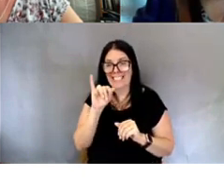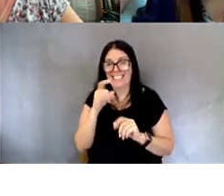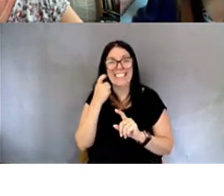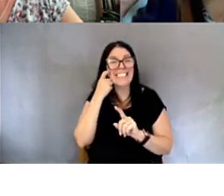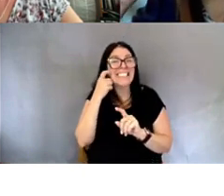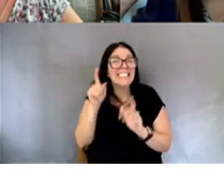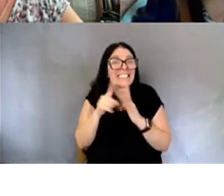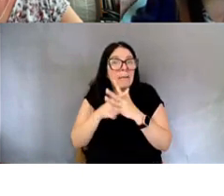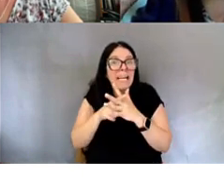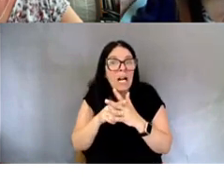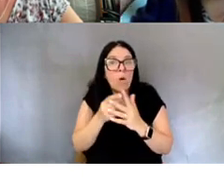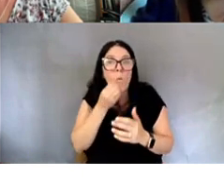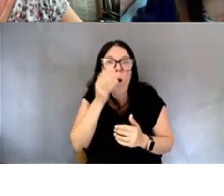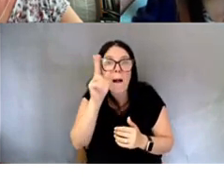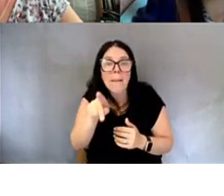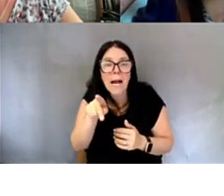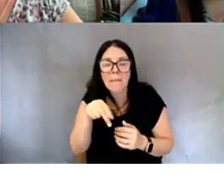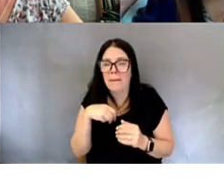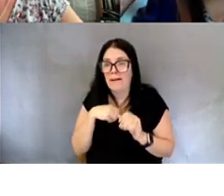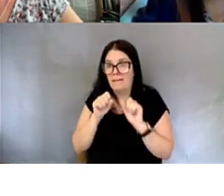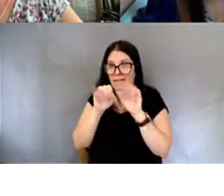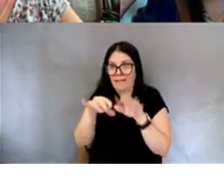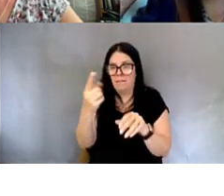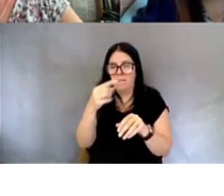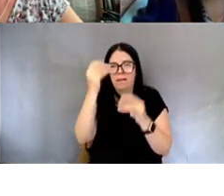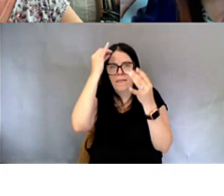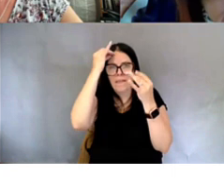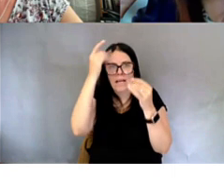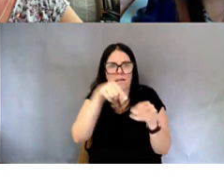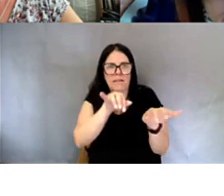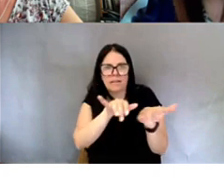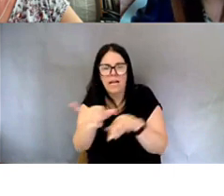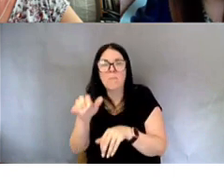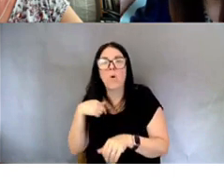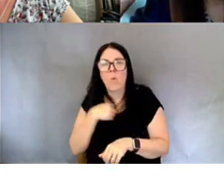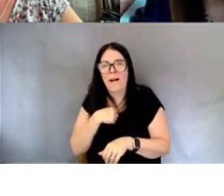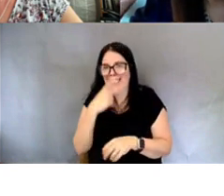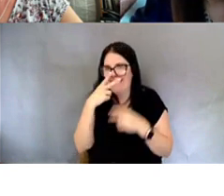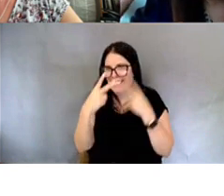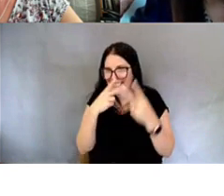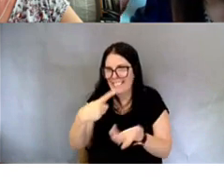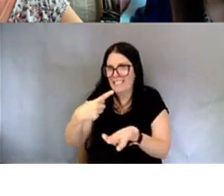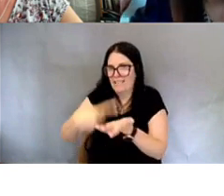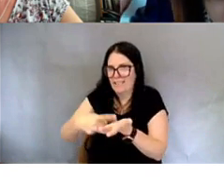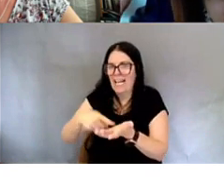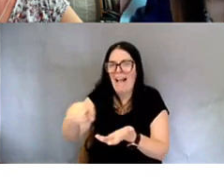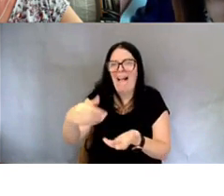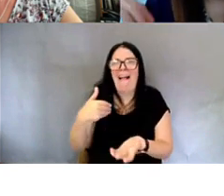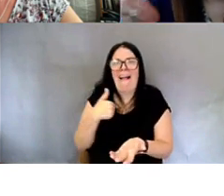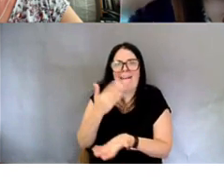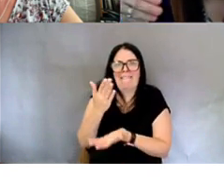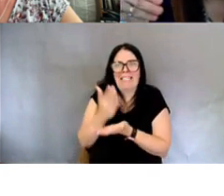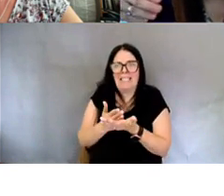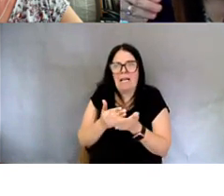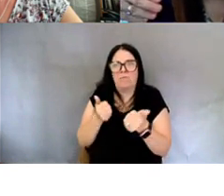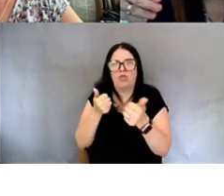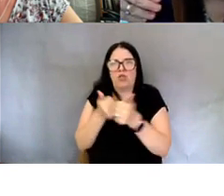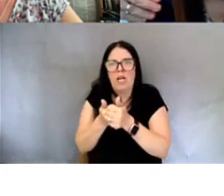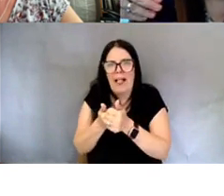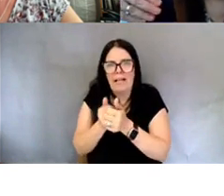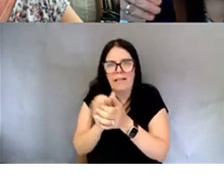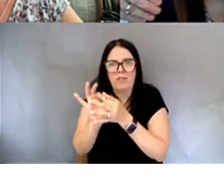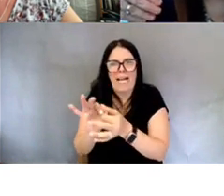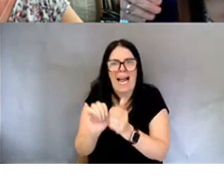activity, we started to really come to see that there were some challenges inherent in adding